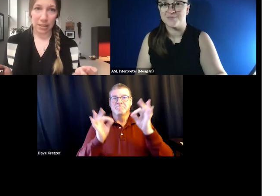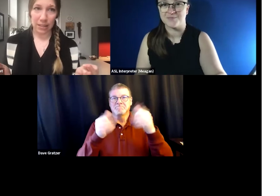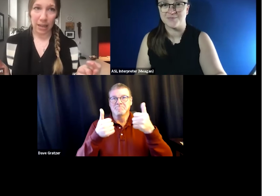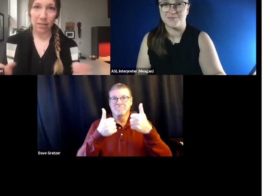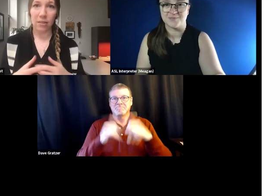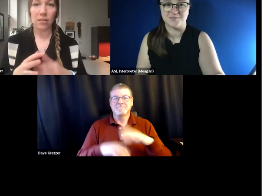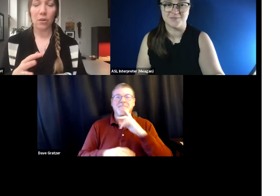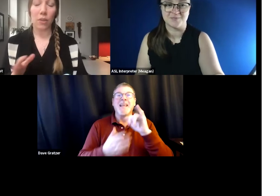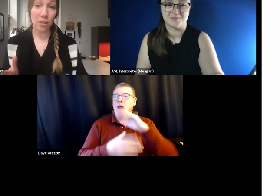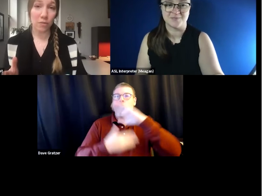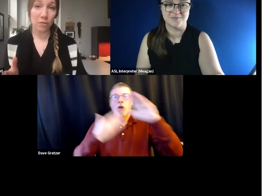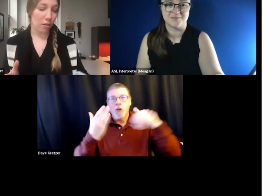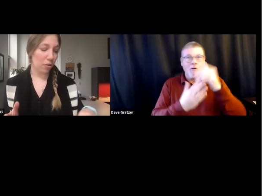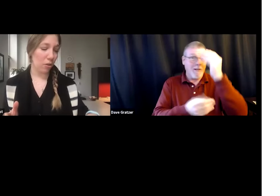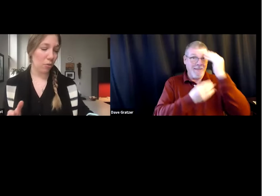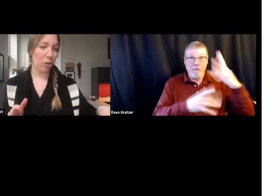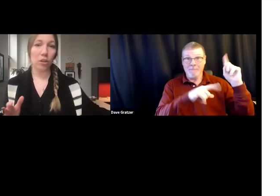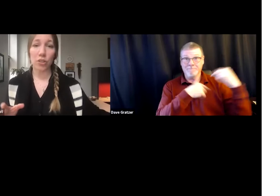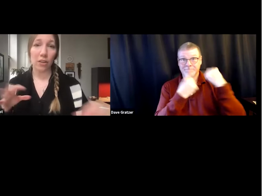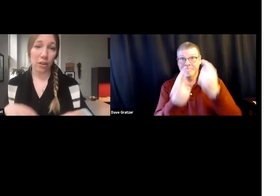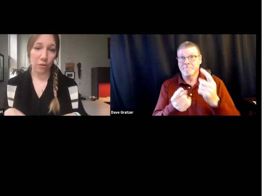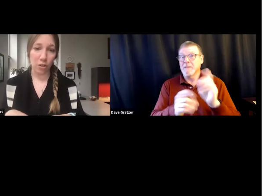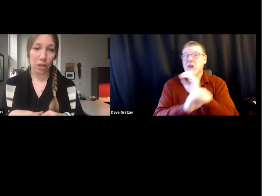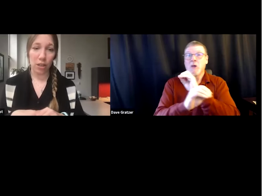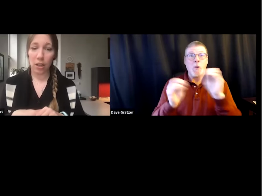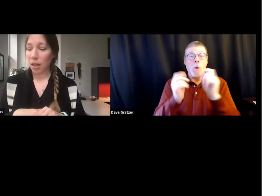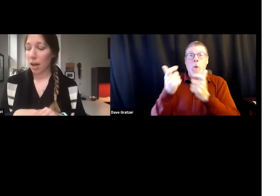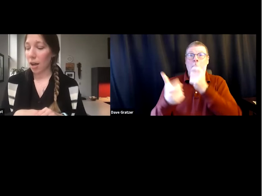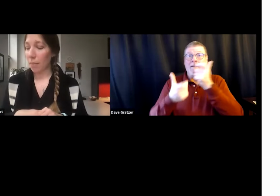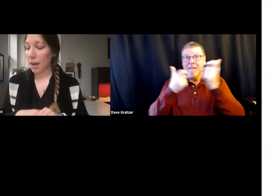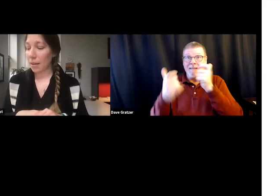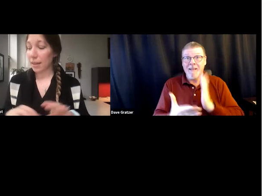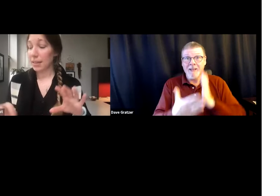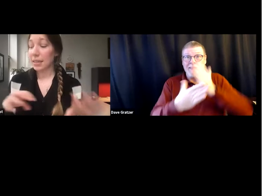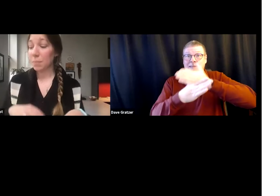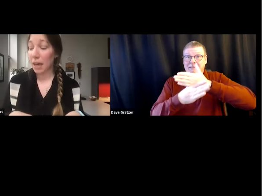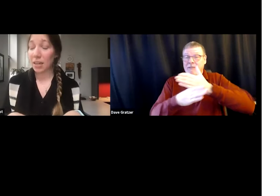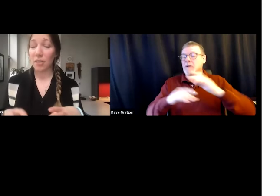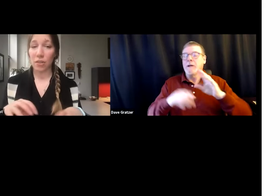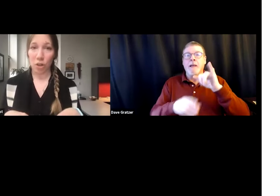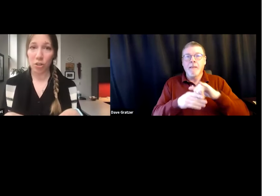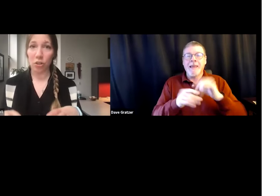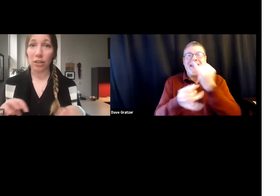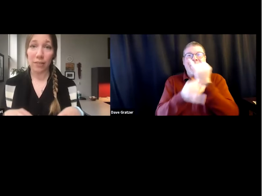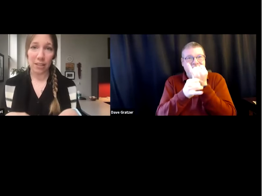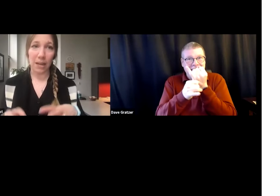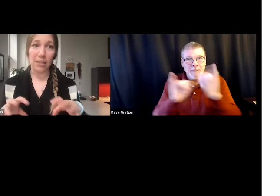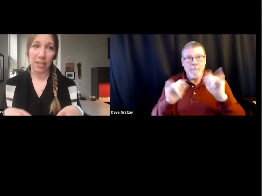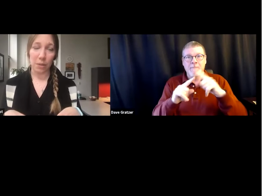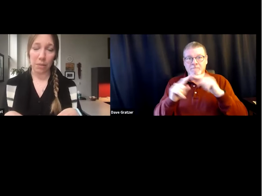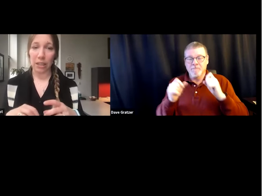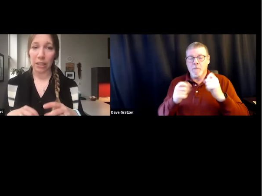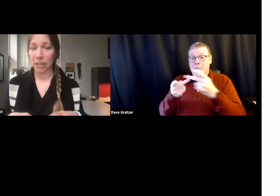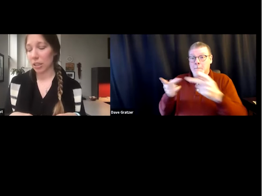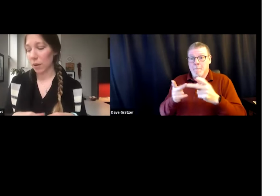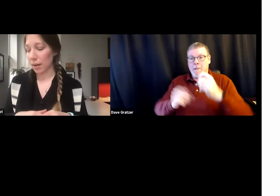in prisons to date. And so thus far, no large-scale intervention that is independent of a structured living space has